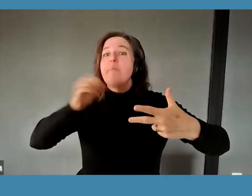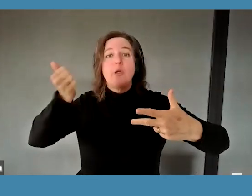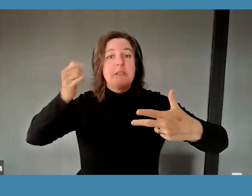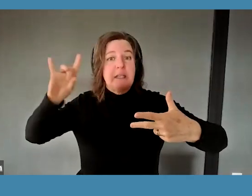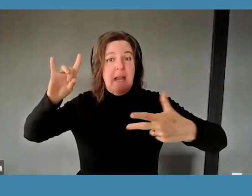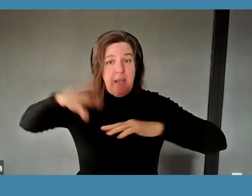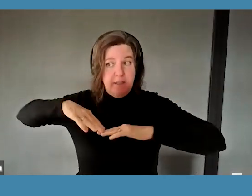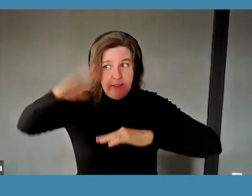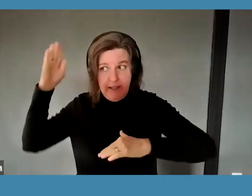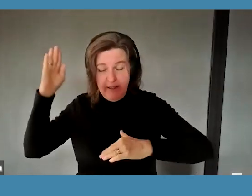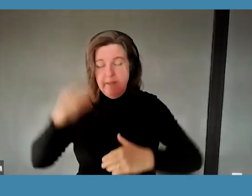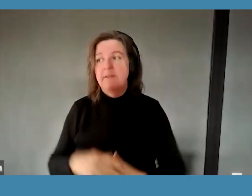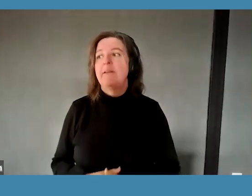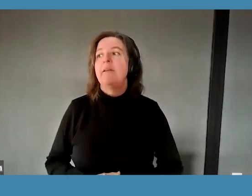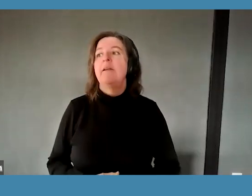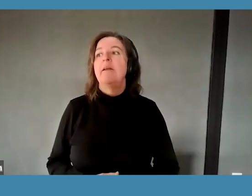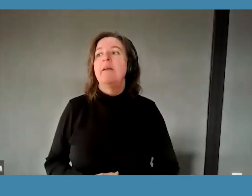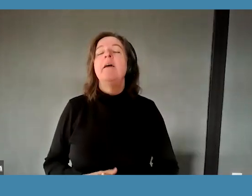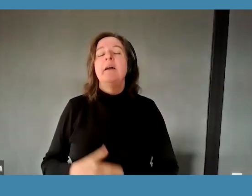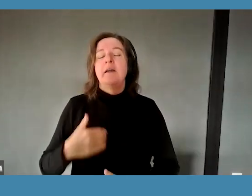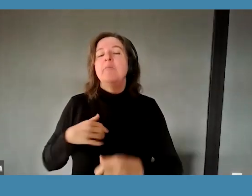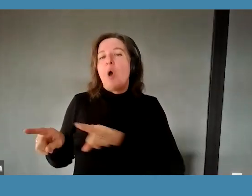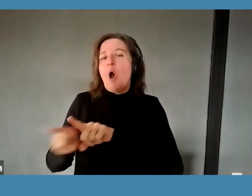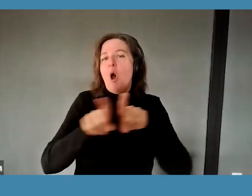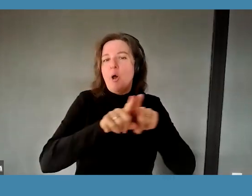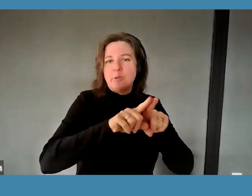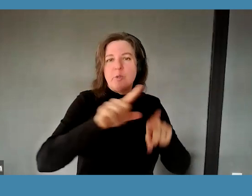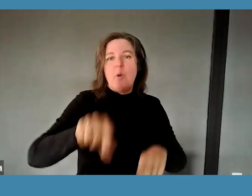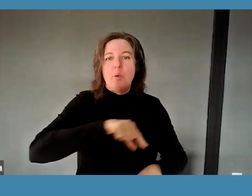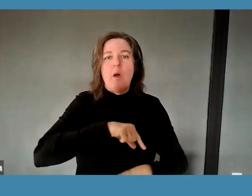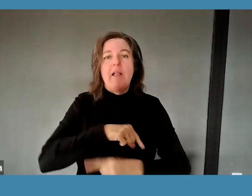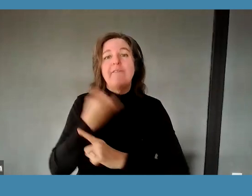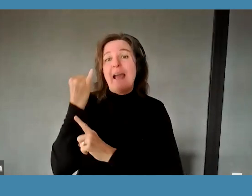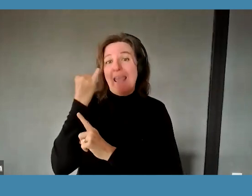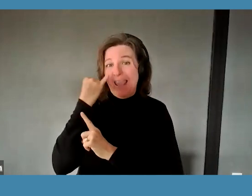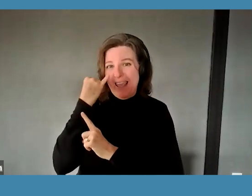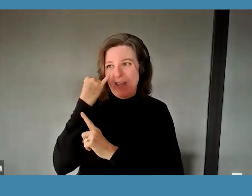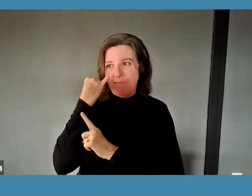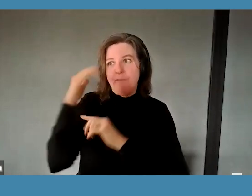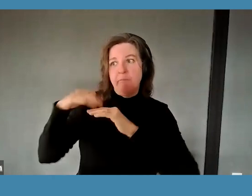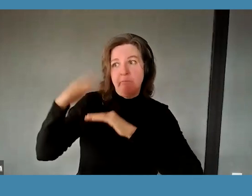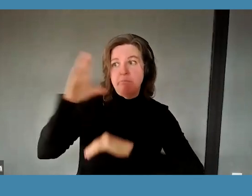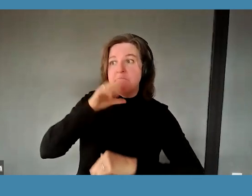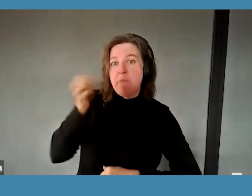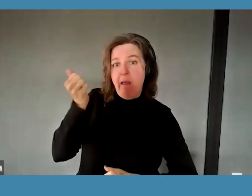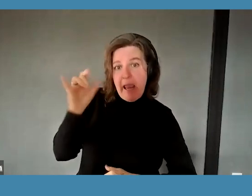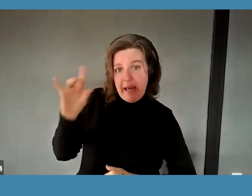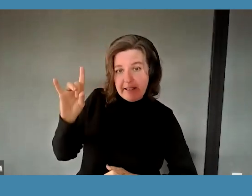older can also qualify if they have a diagnosis of cystic